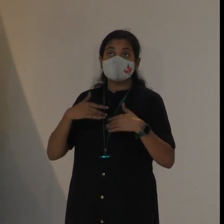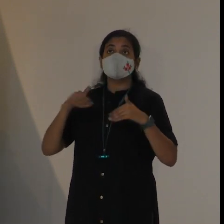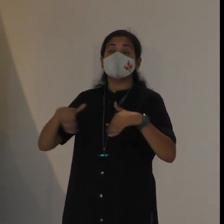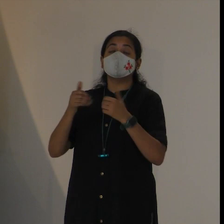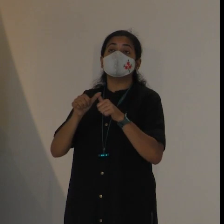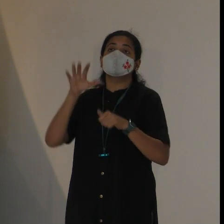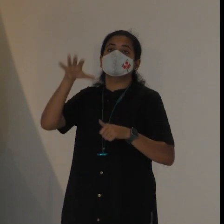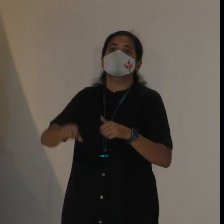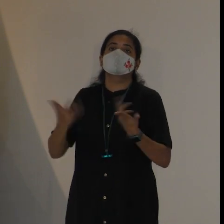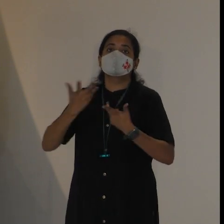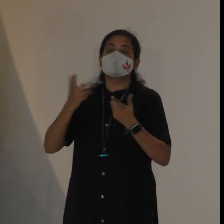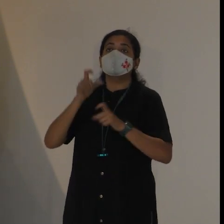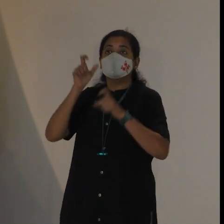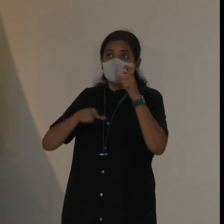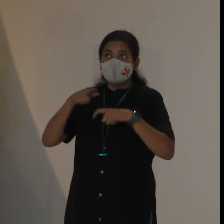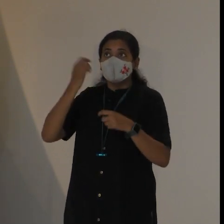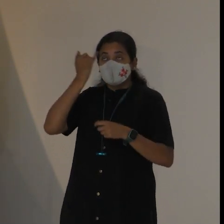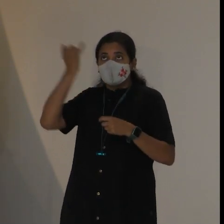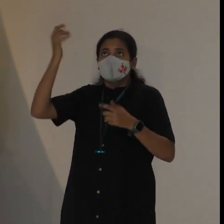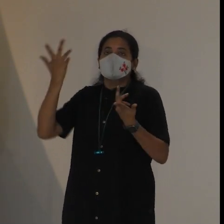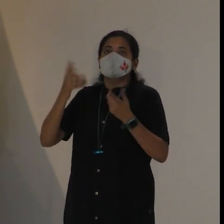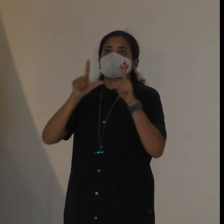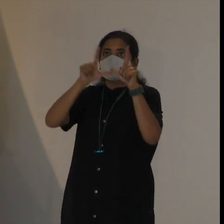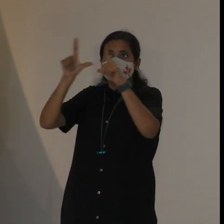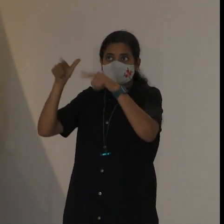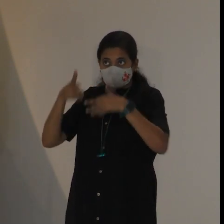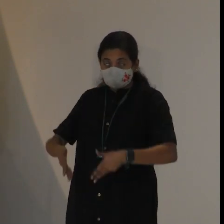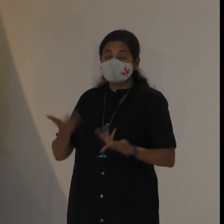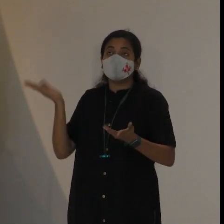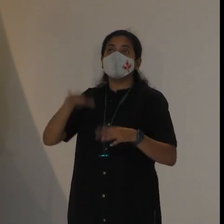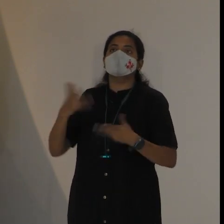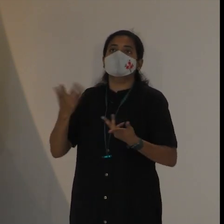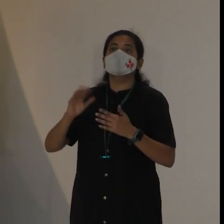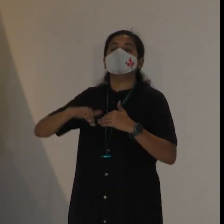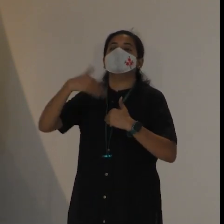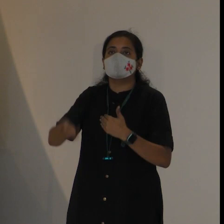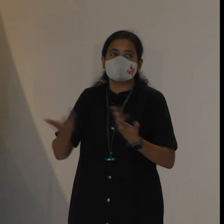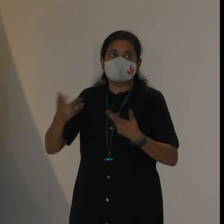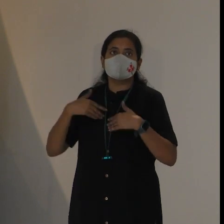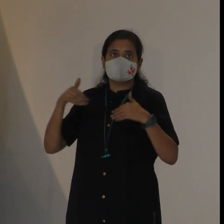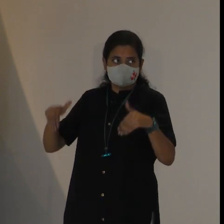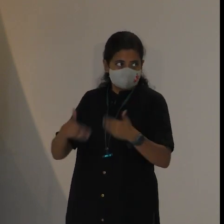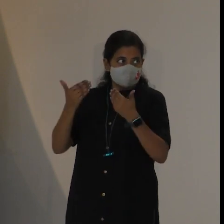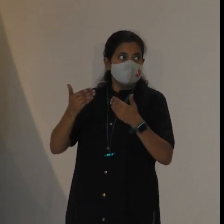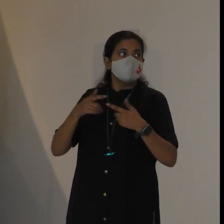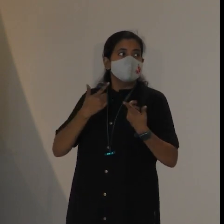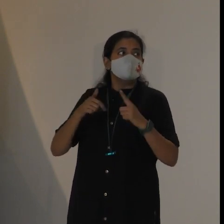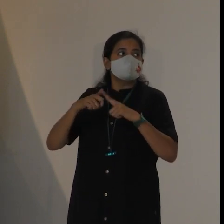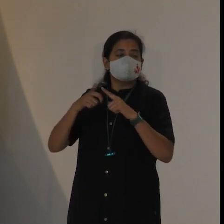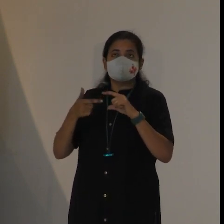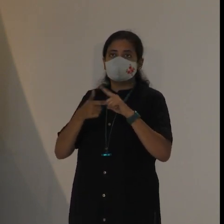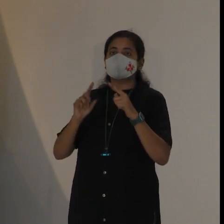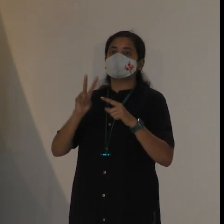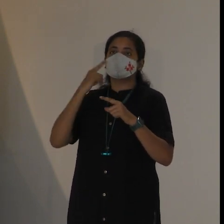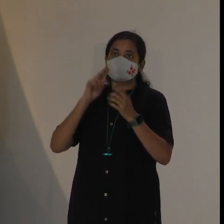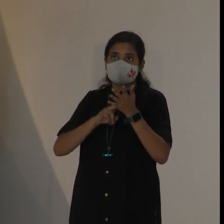access and outreach are reimagined in spaces of archives and museums today. After that, I would introduce Kevin, who would go on and give